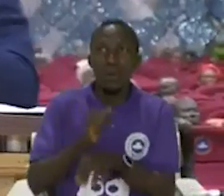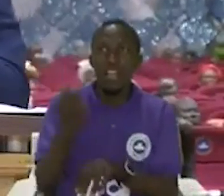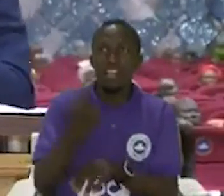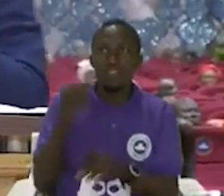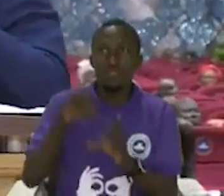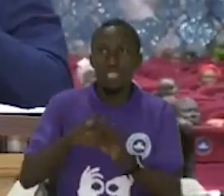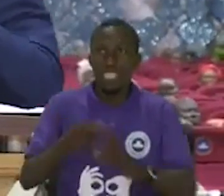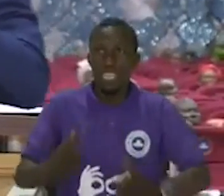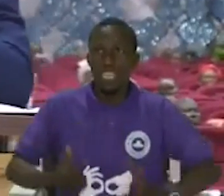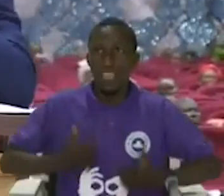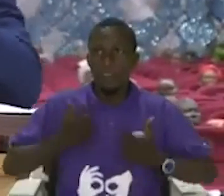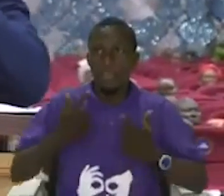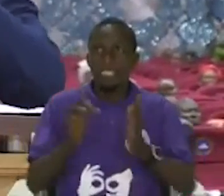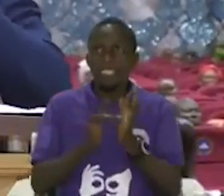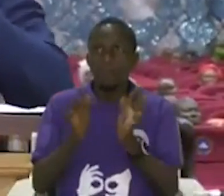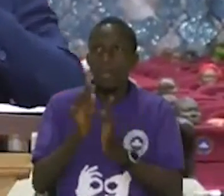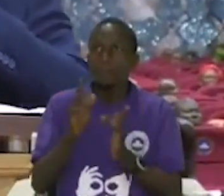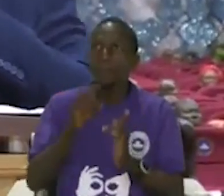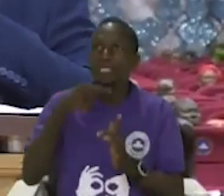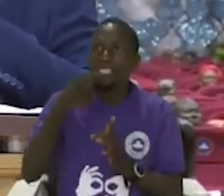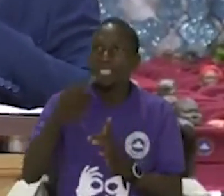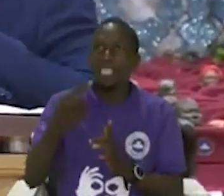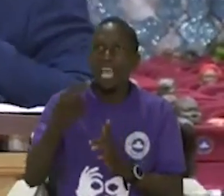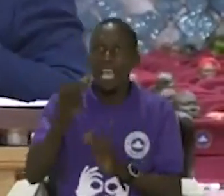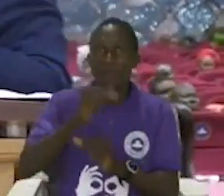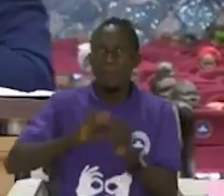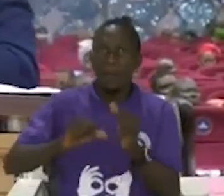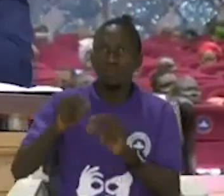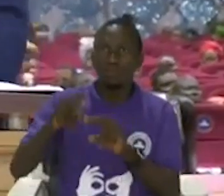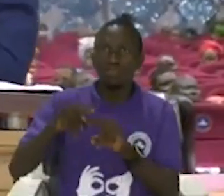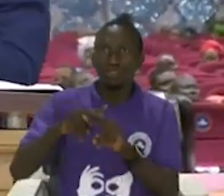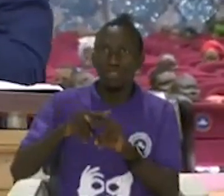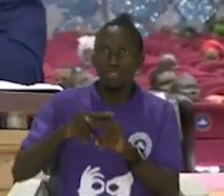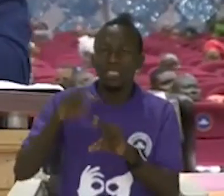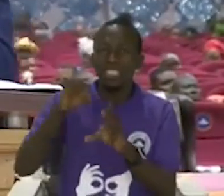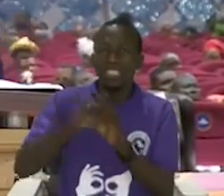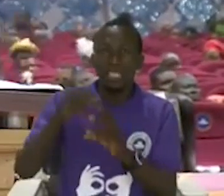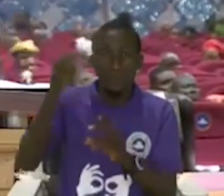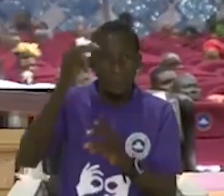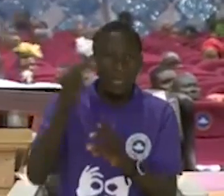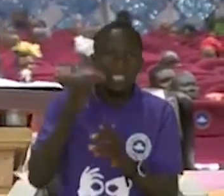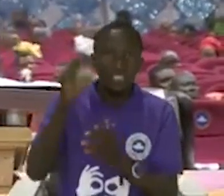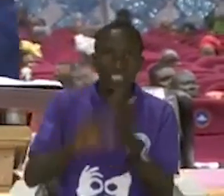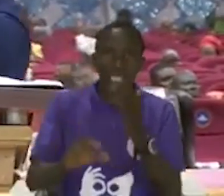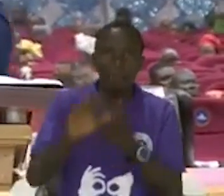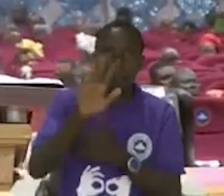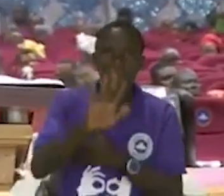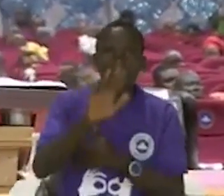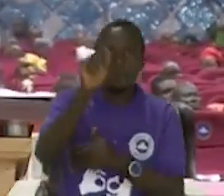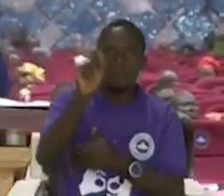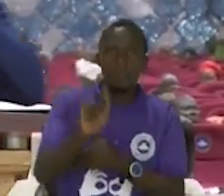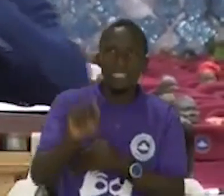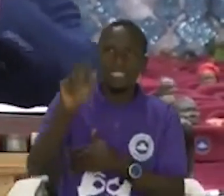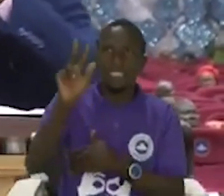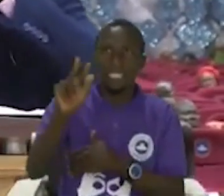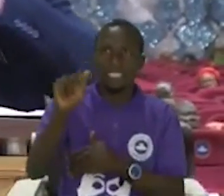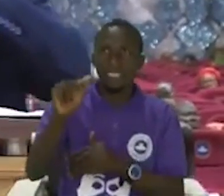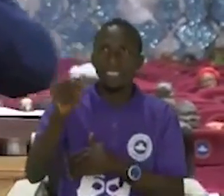Bible talks about us operating as a salt. In Matthew chapter 5 verse 13. Listen to me, brethren. Look at